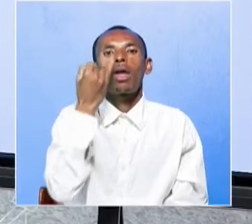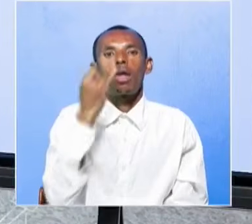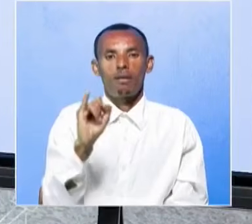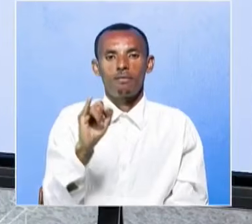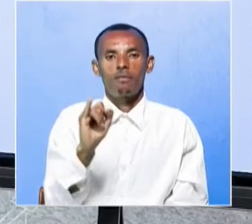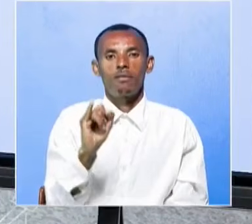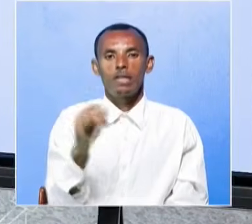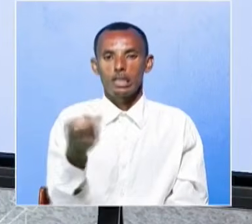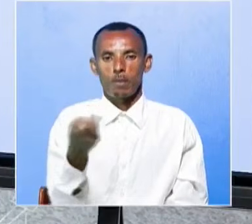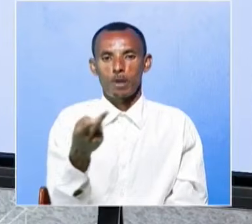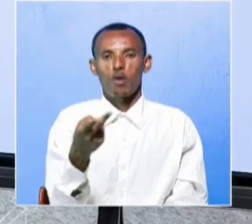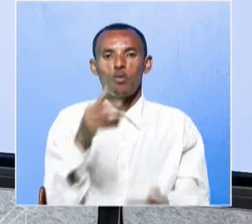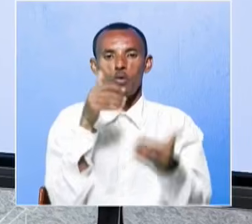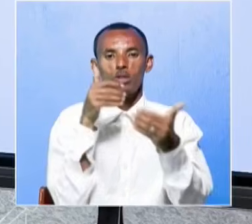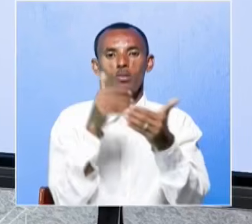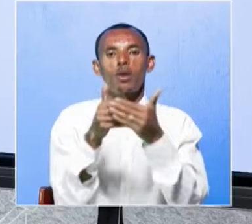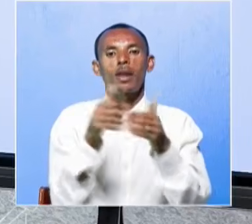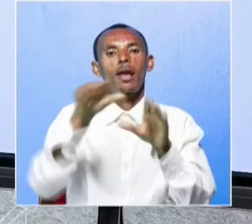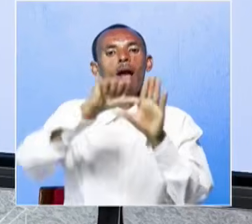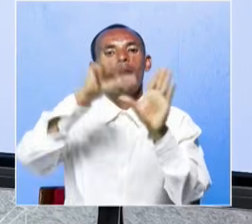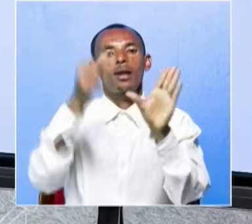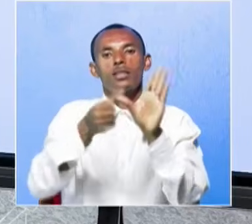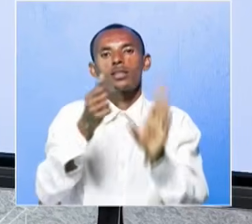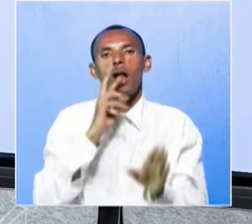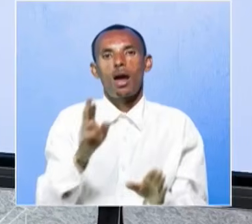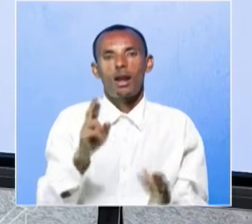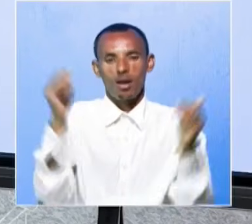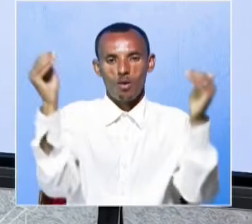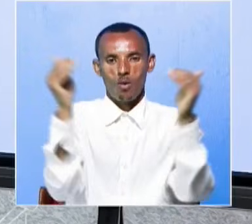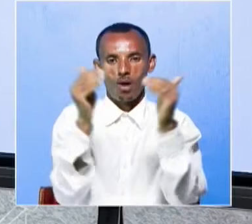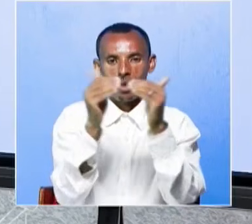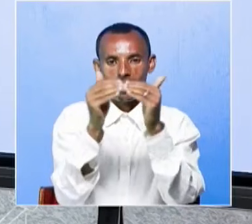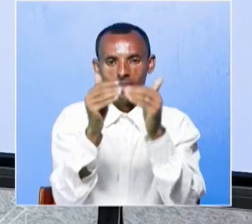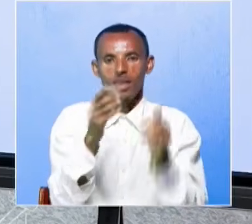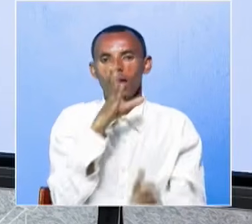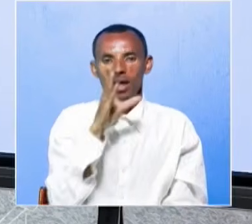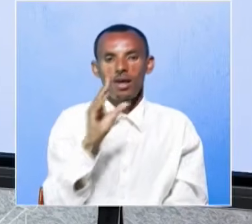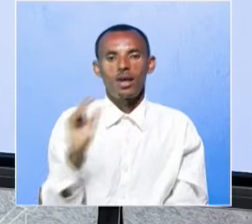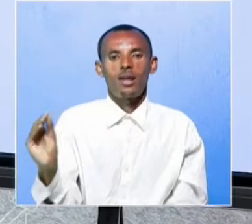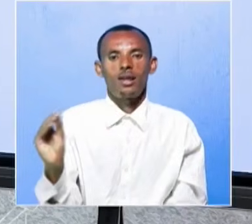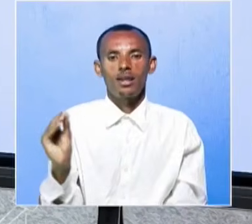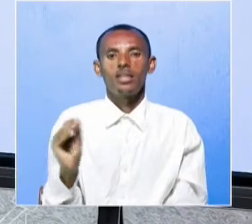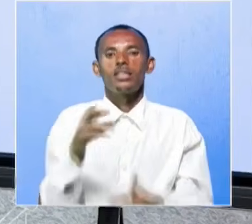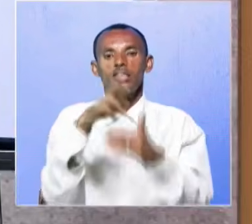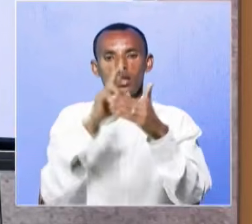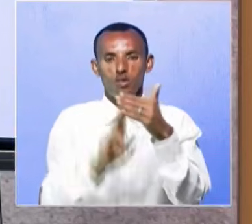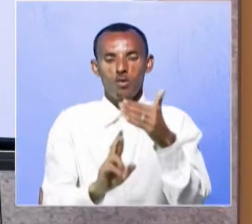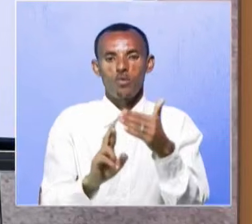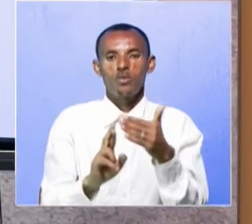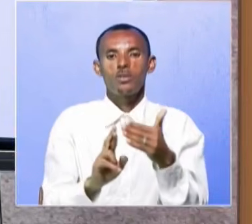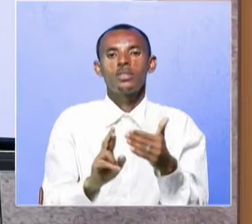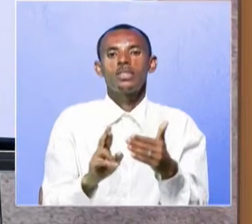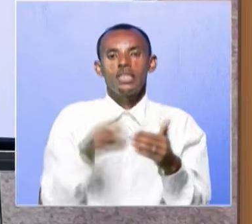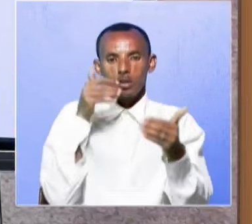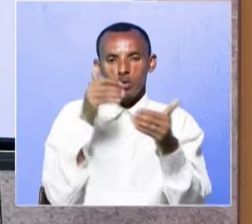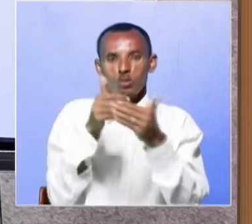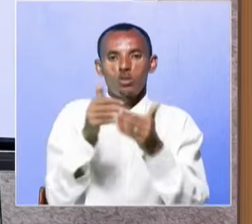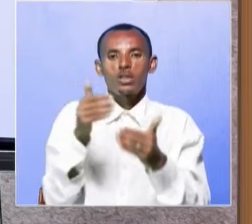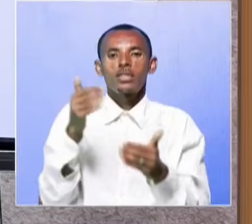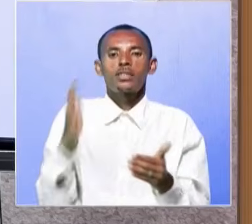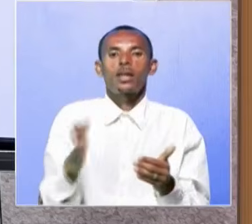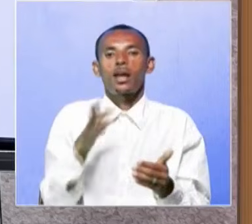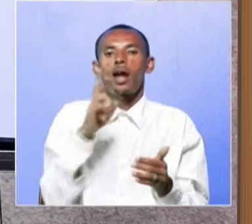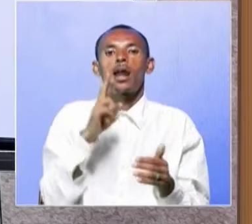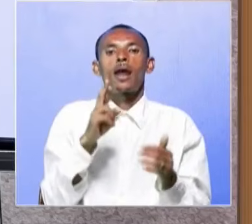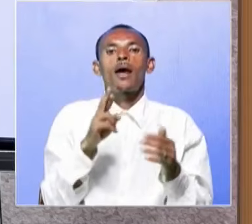the pair of corresponding angles are congruent and the ratio of the corresponding sides are